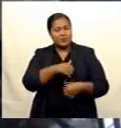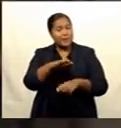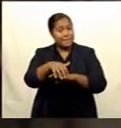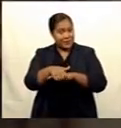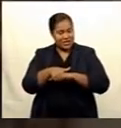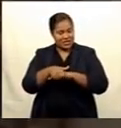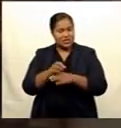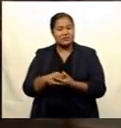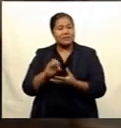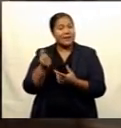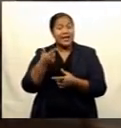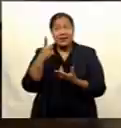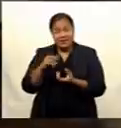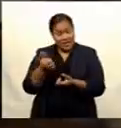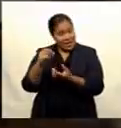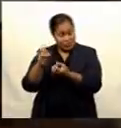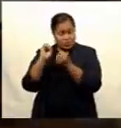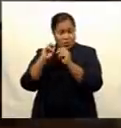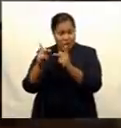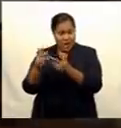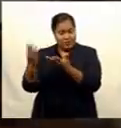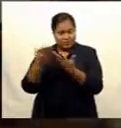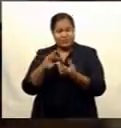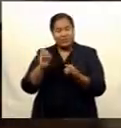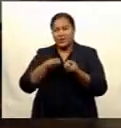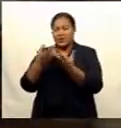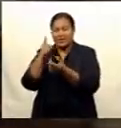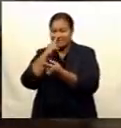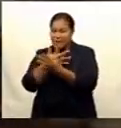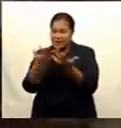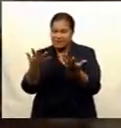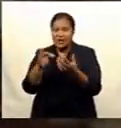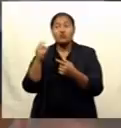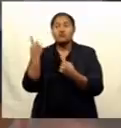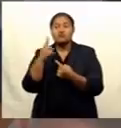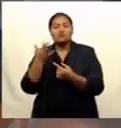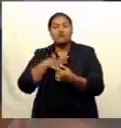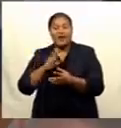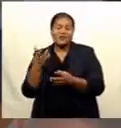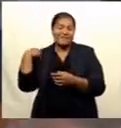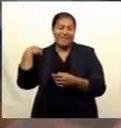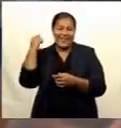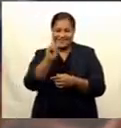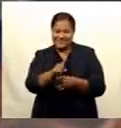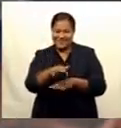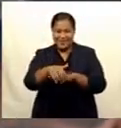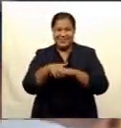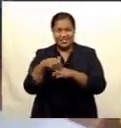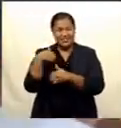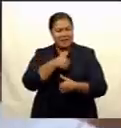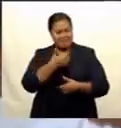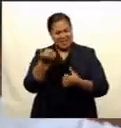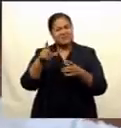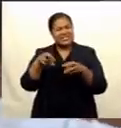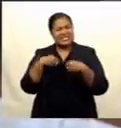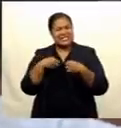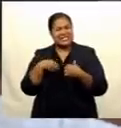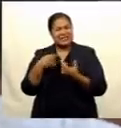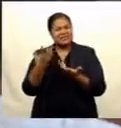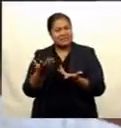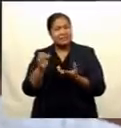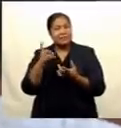adds once the green light is given, they will issue a public notice for interested individuals to apply. She says they've received queries and have